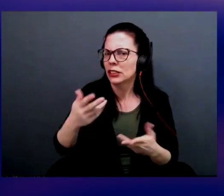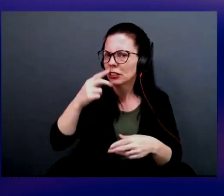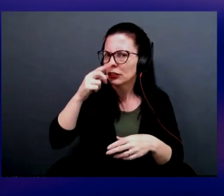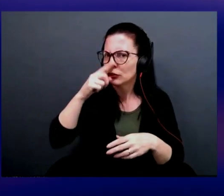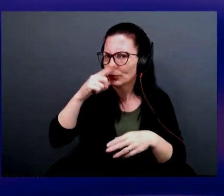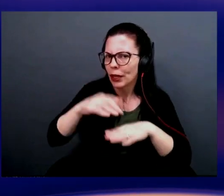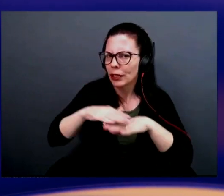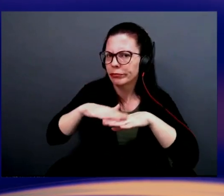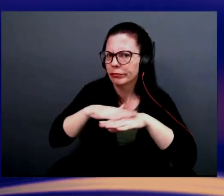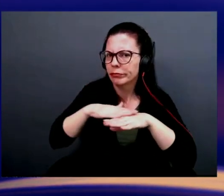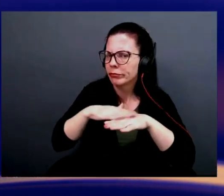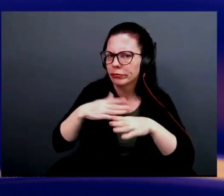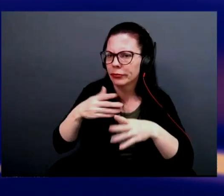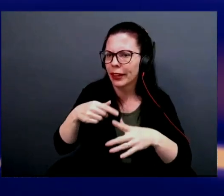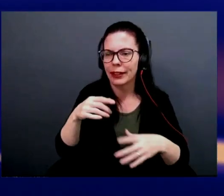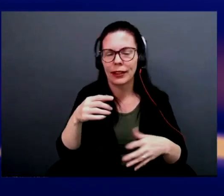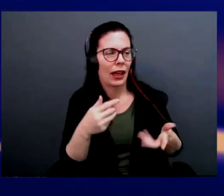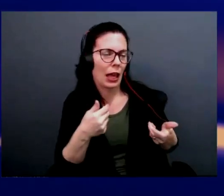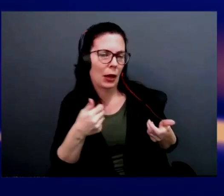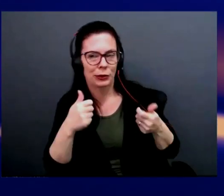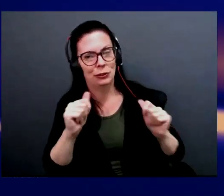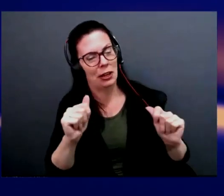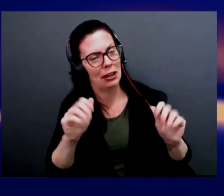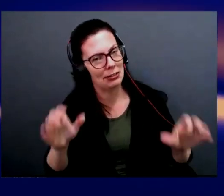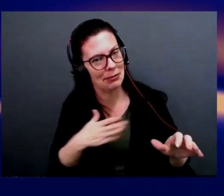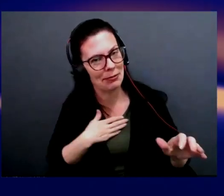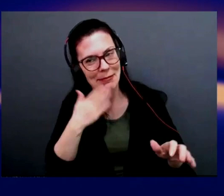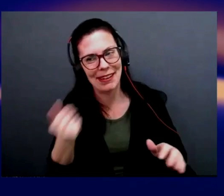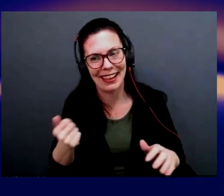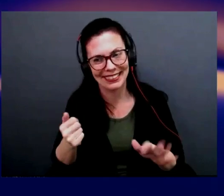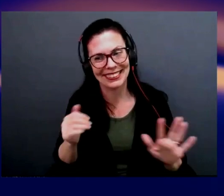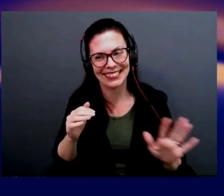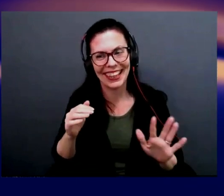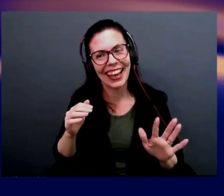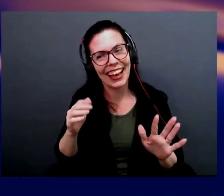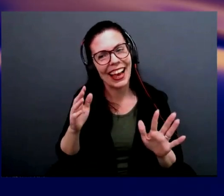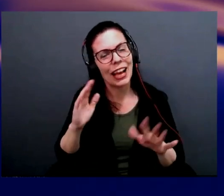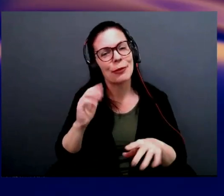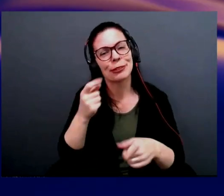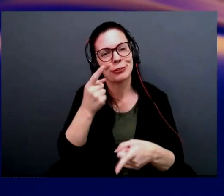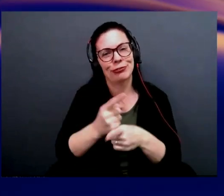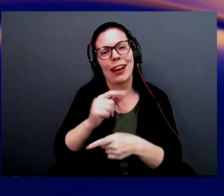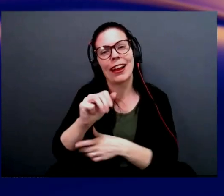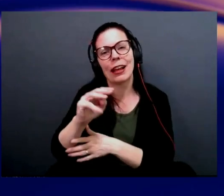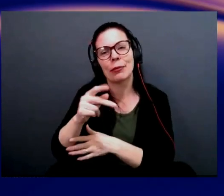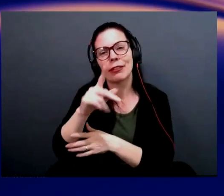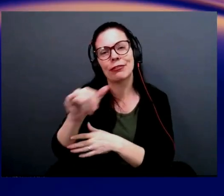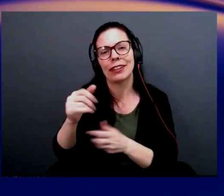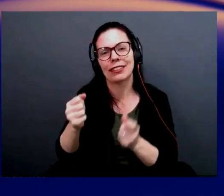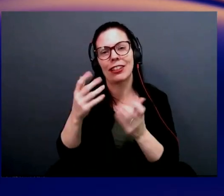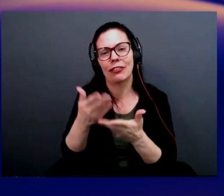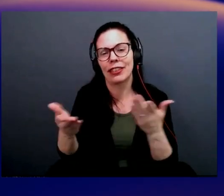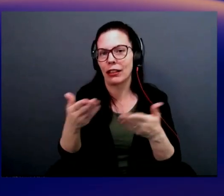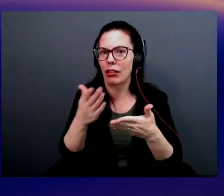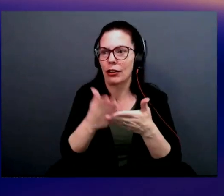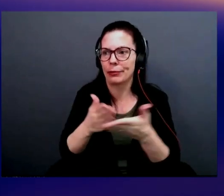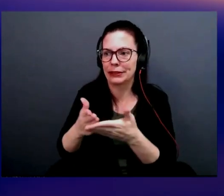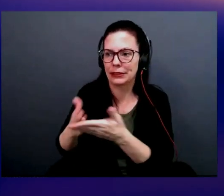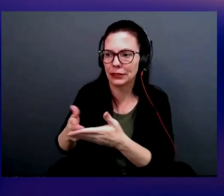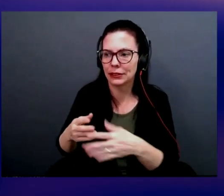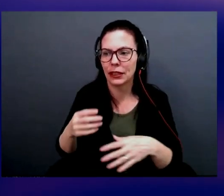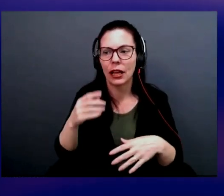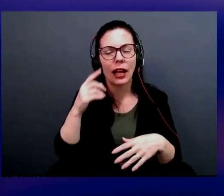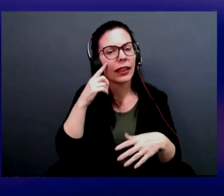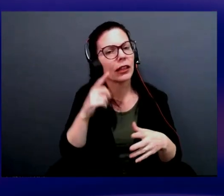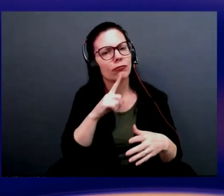that? I'll try. I'll do my best. I'll do my best. Yeah, you said it right. Amplify is a lot of things. There's a lot of pieces of it. And really what I like to